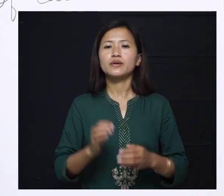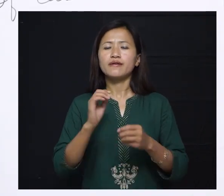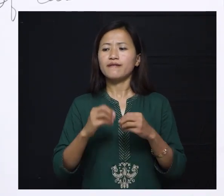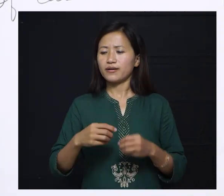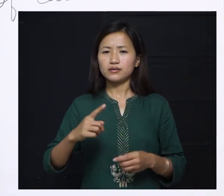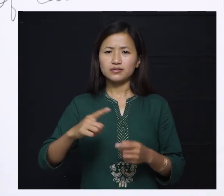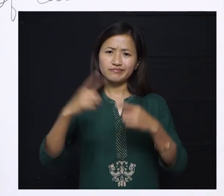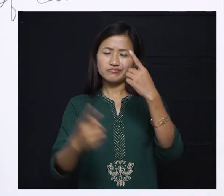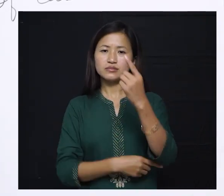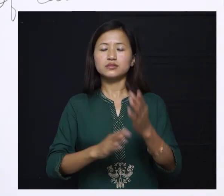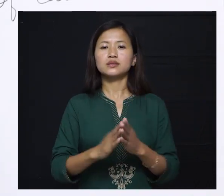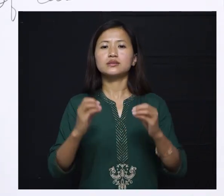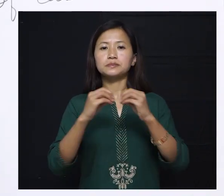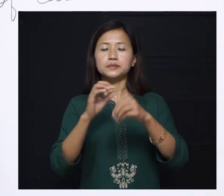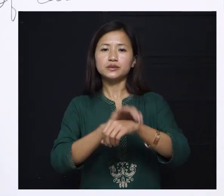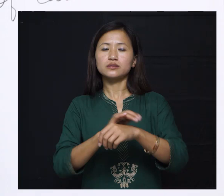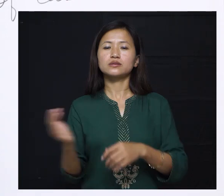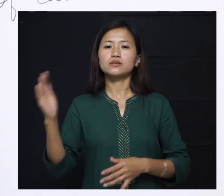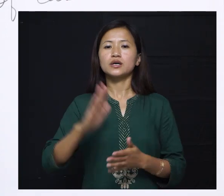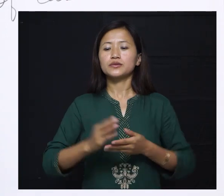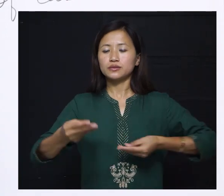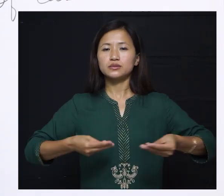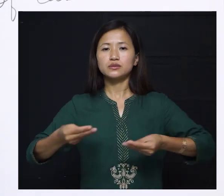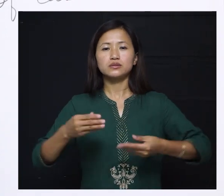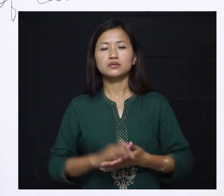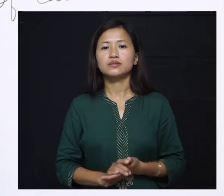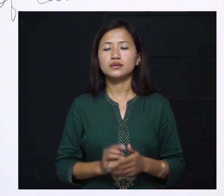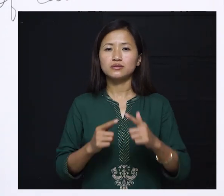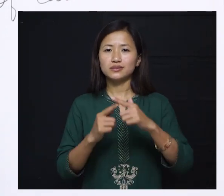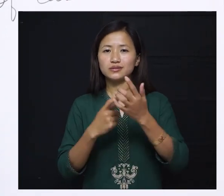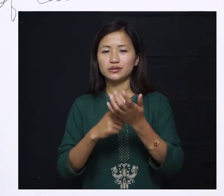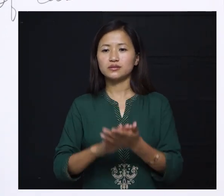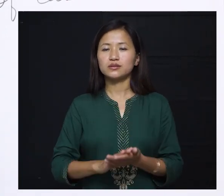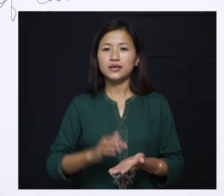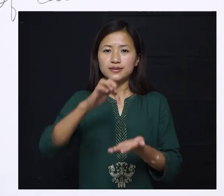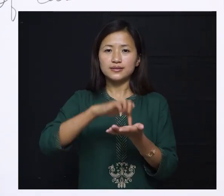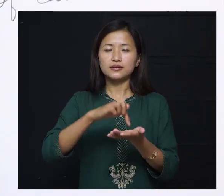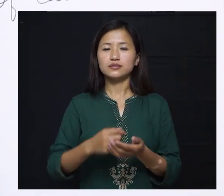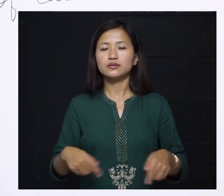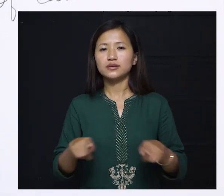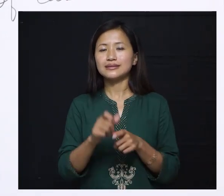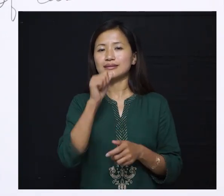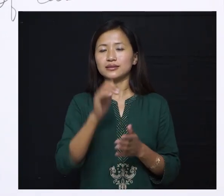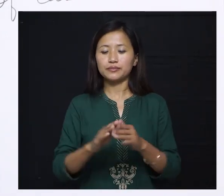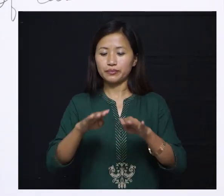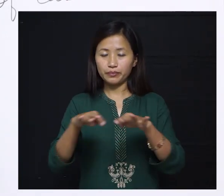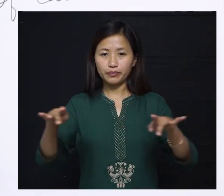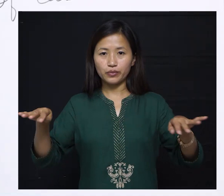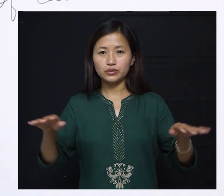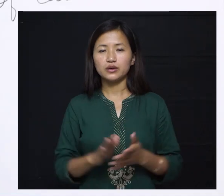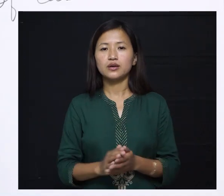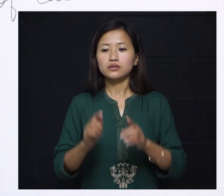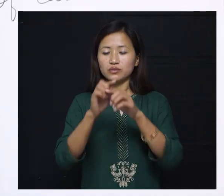came to know about the business, about the trading center, about the seaports of Surat, they came